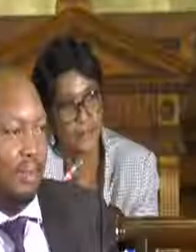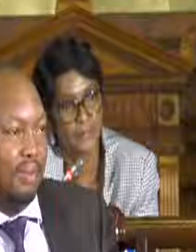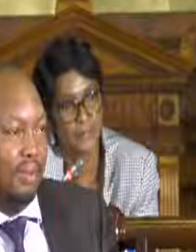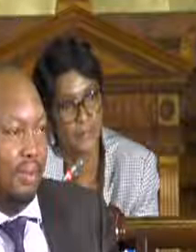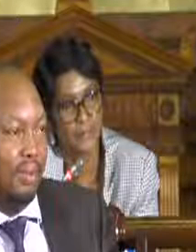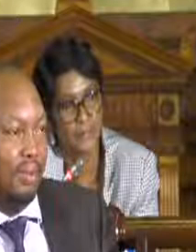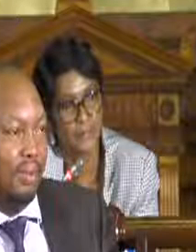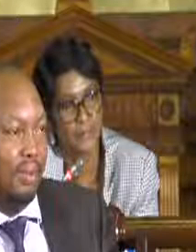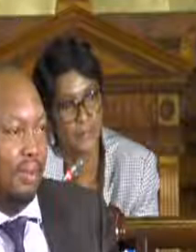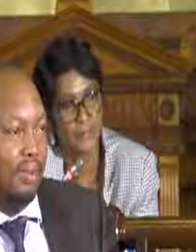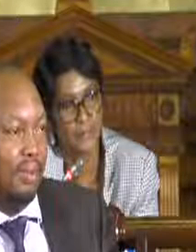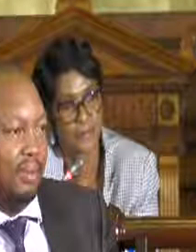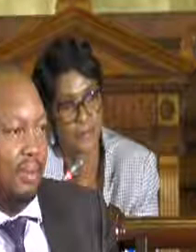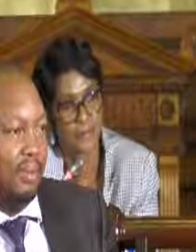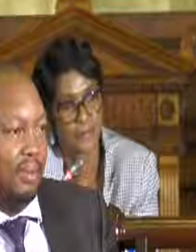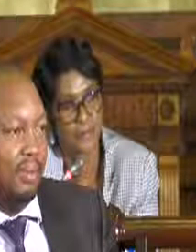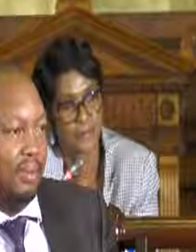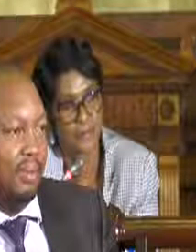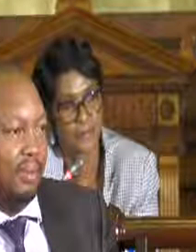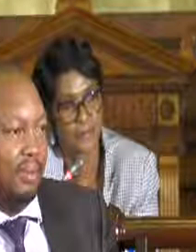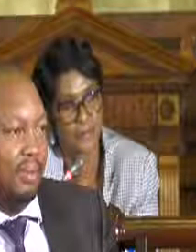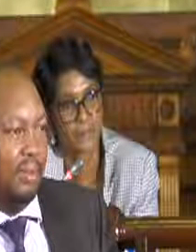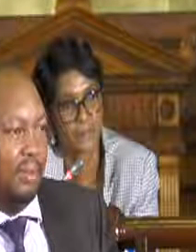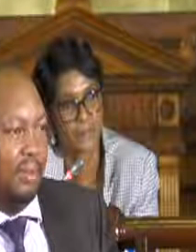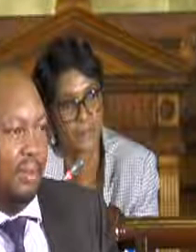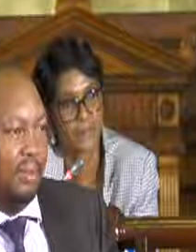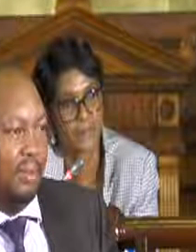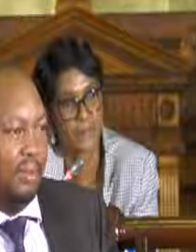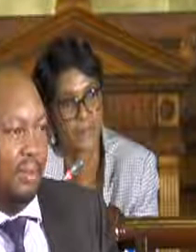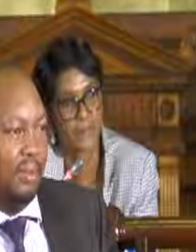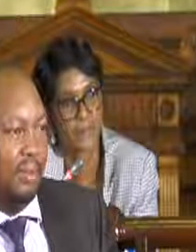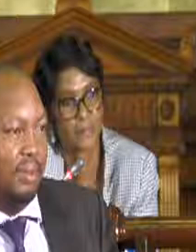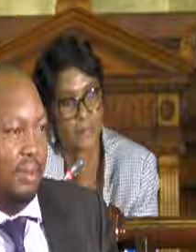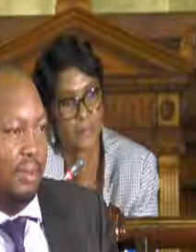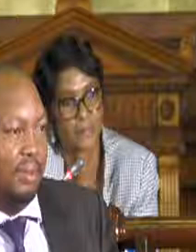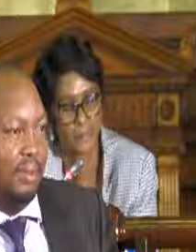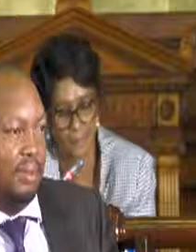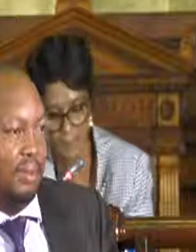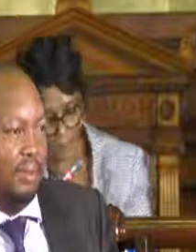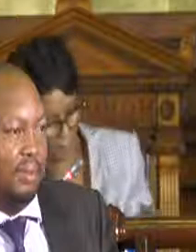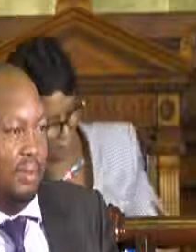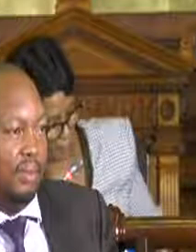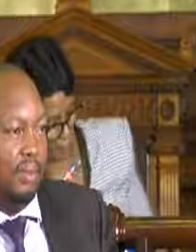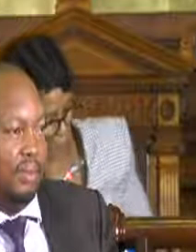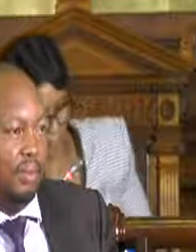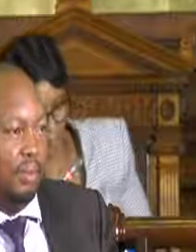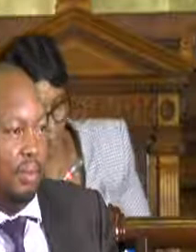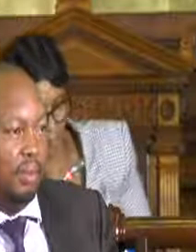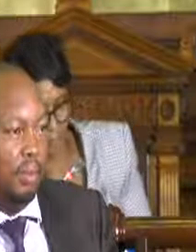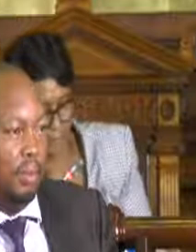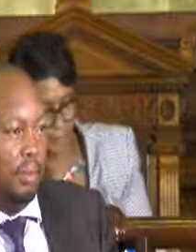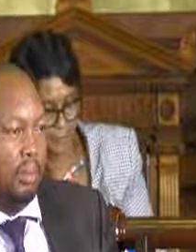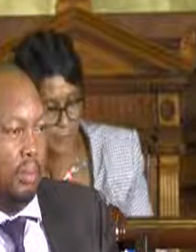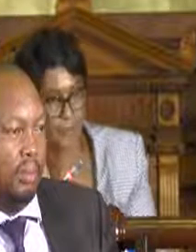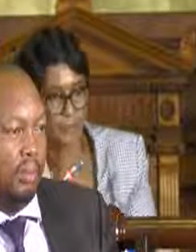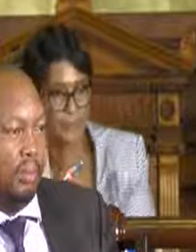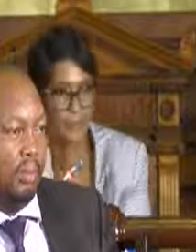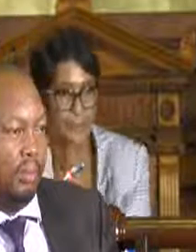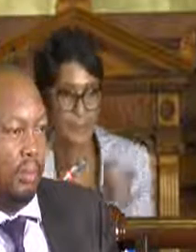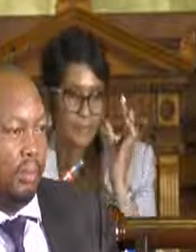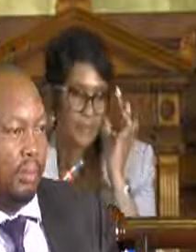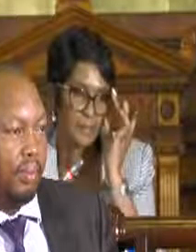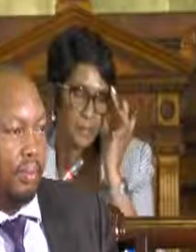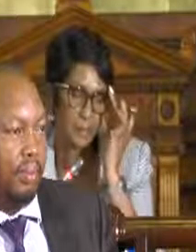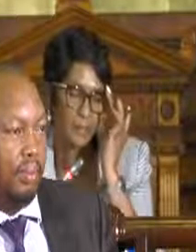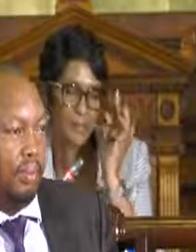there was shouting at her from the side, and you decided to reprimand Honorable Khakha instead of her. Honorable Speaker, then I